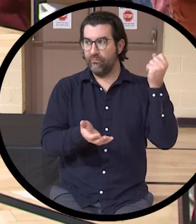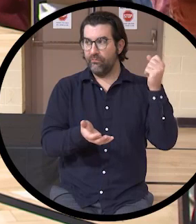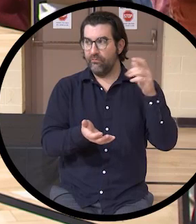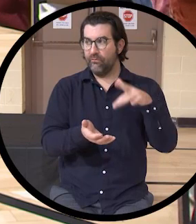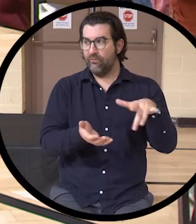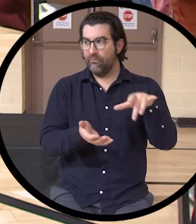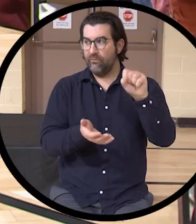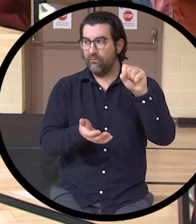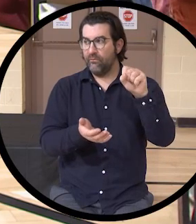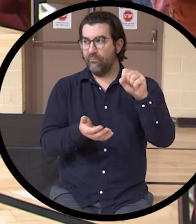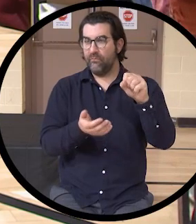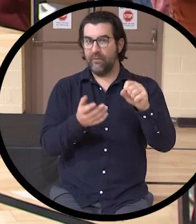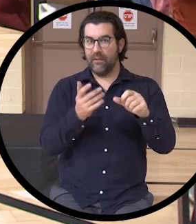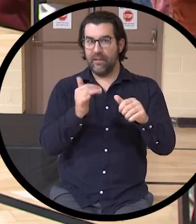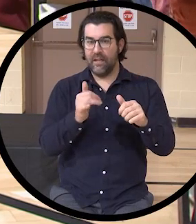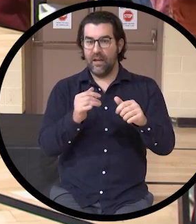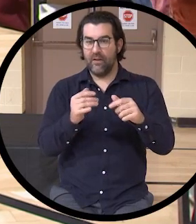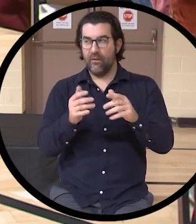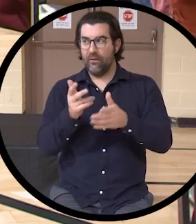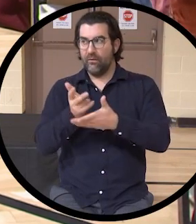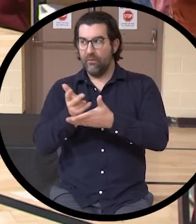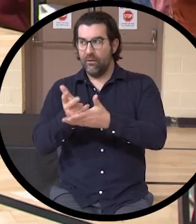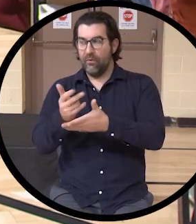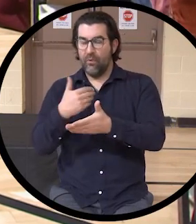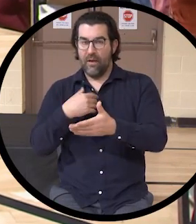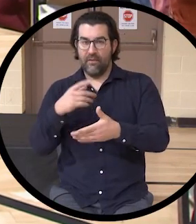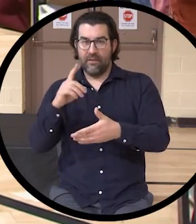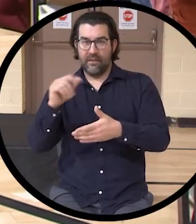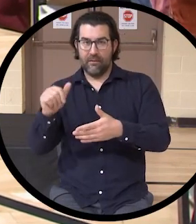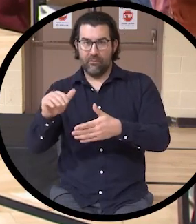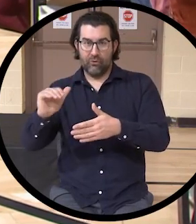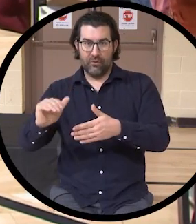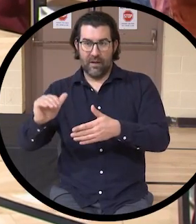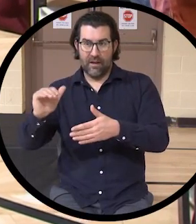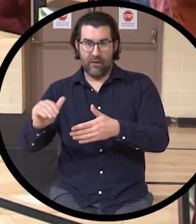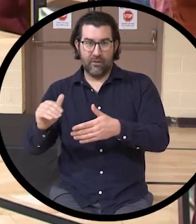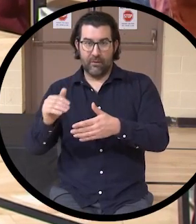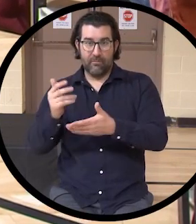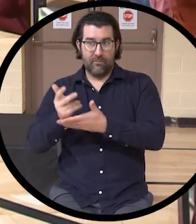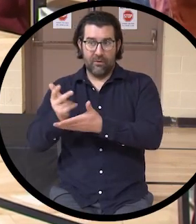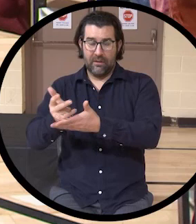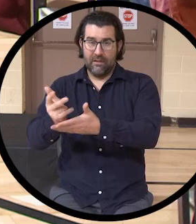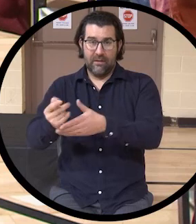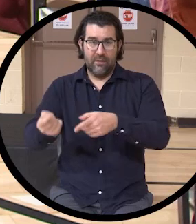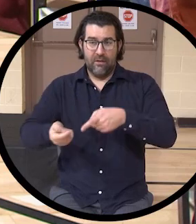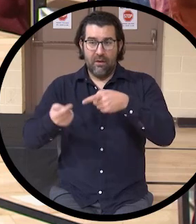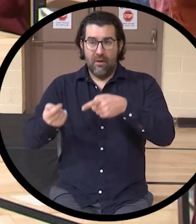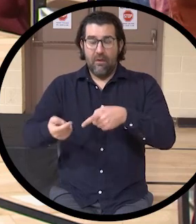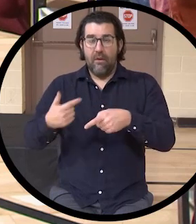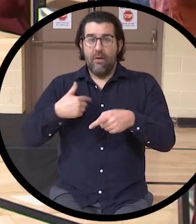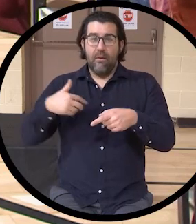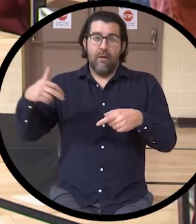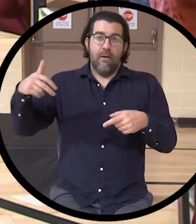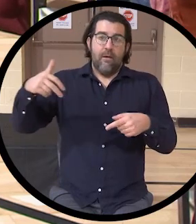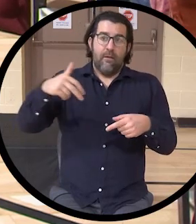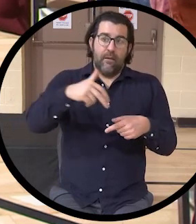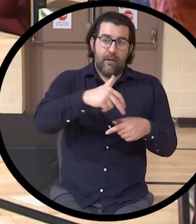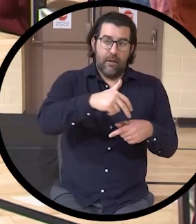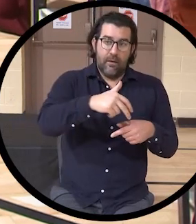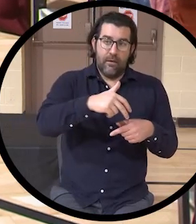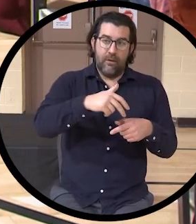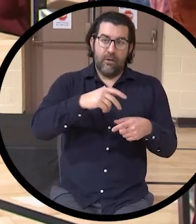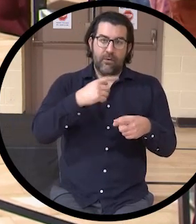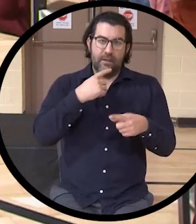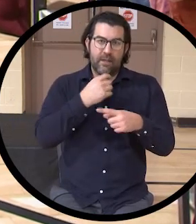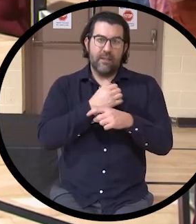to fight the spot in front of our house. I have a disabled child, I don't get parking usually, so I have to cross the street. So you